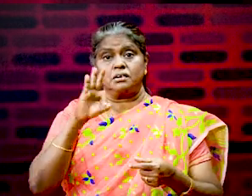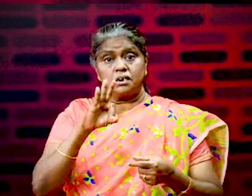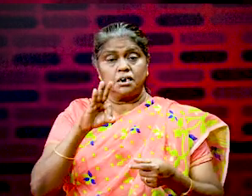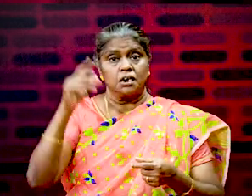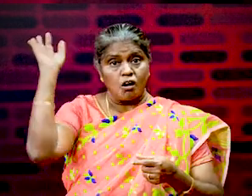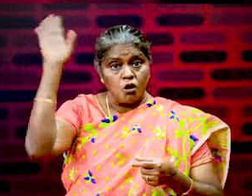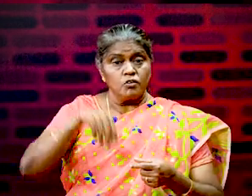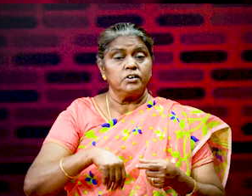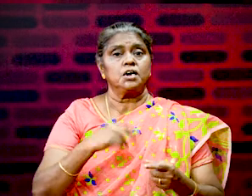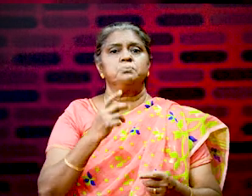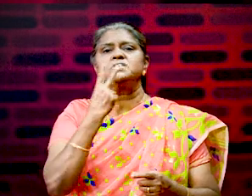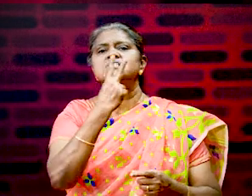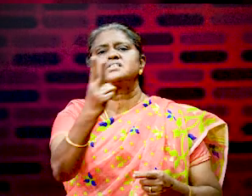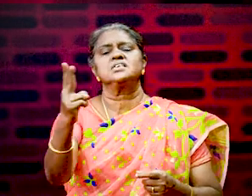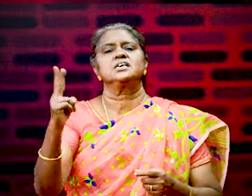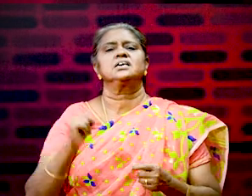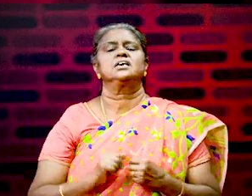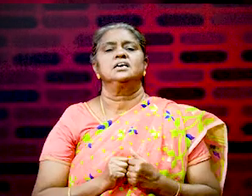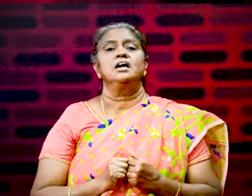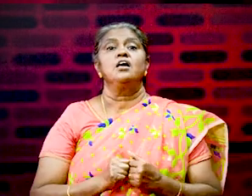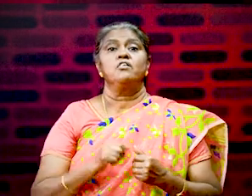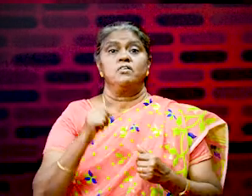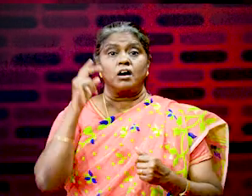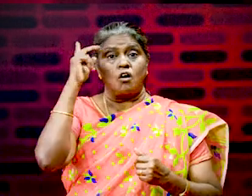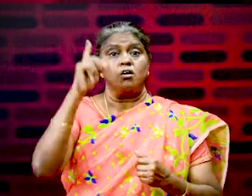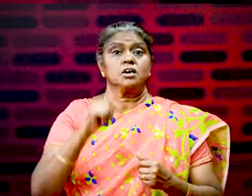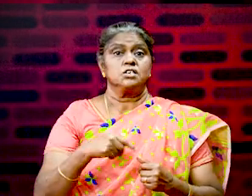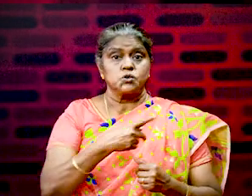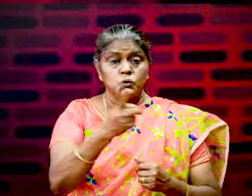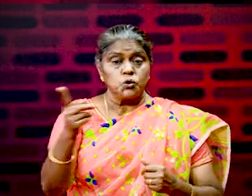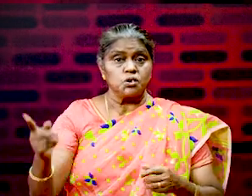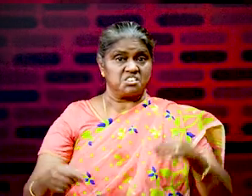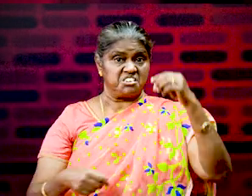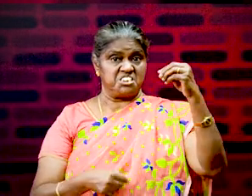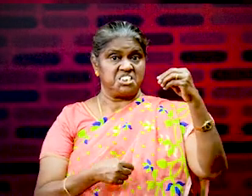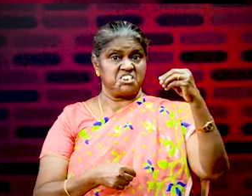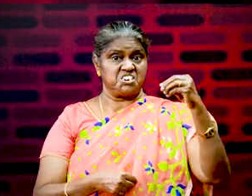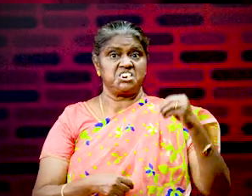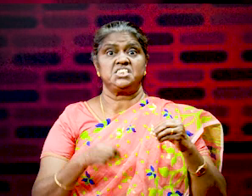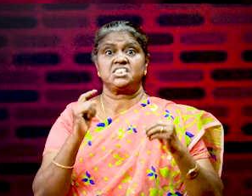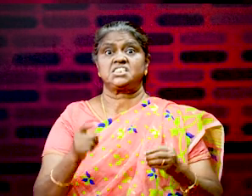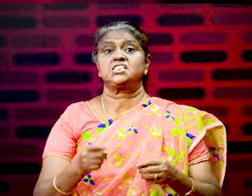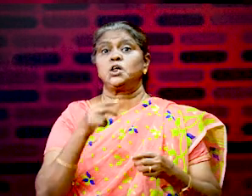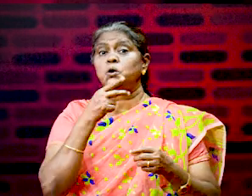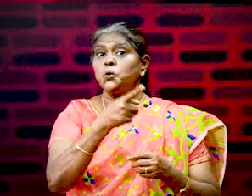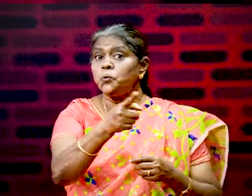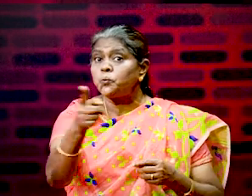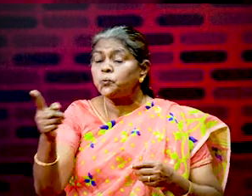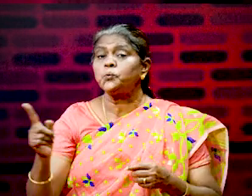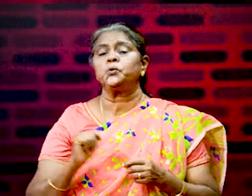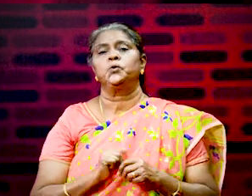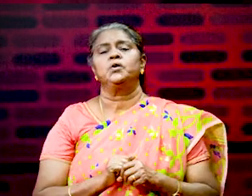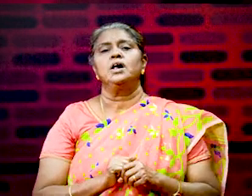God is going to give justice to you. God is going to come with a great vengeance. He will give justice to